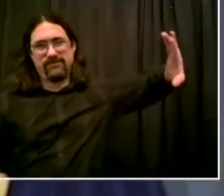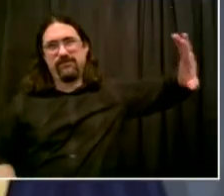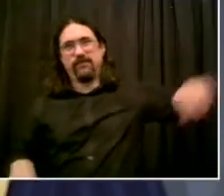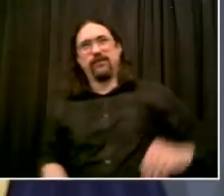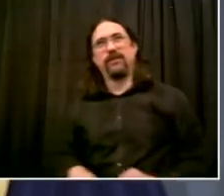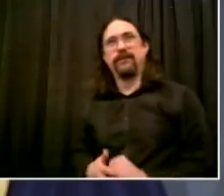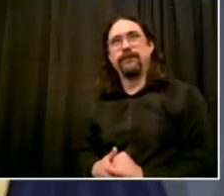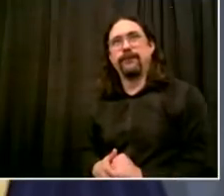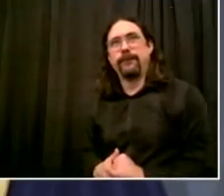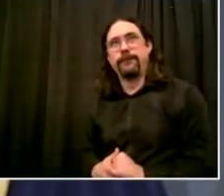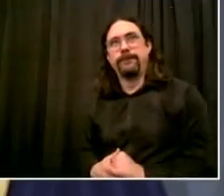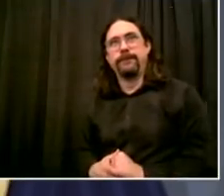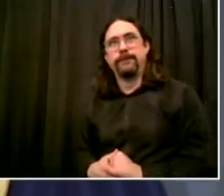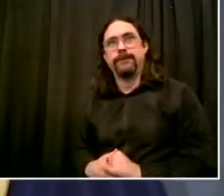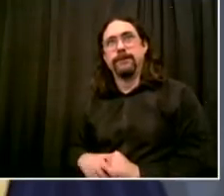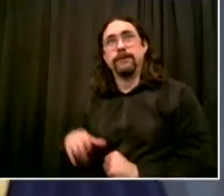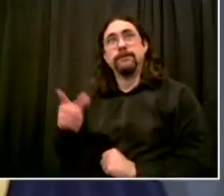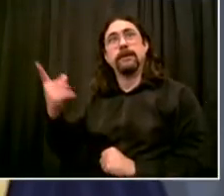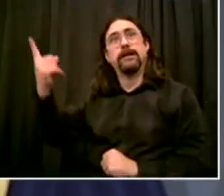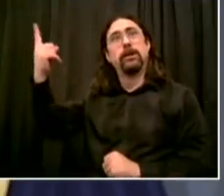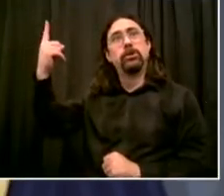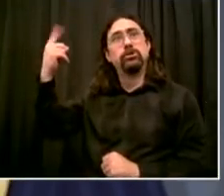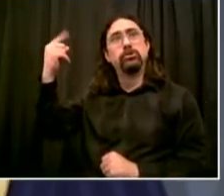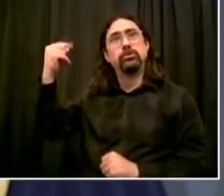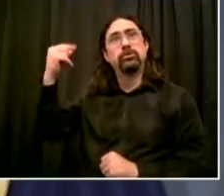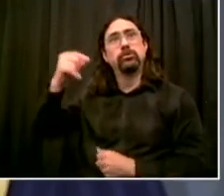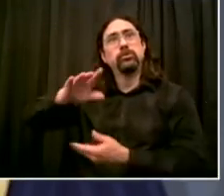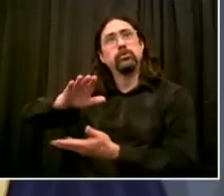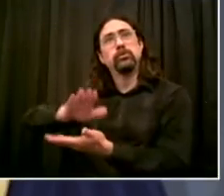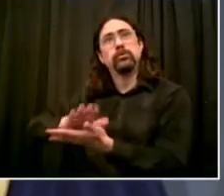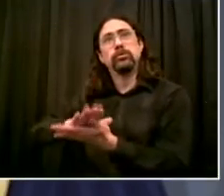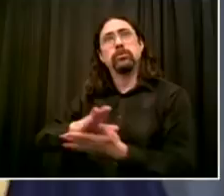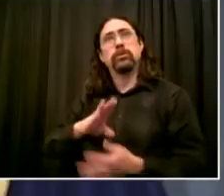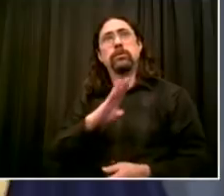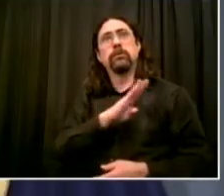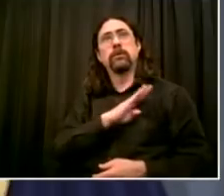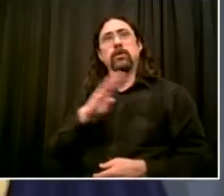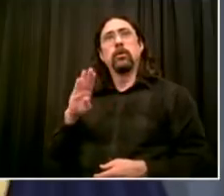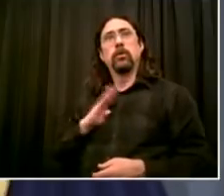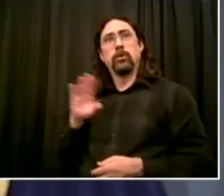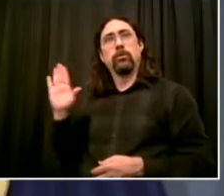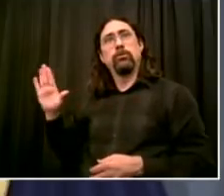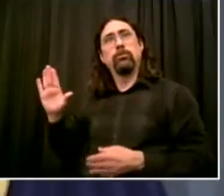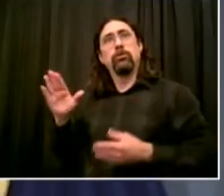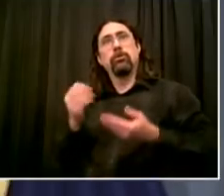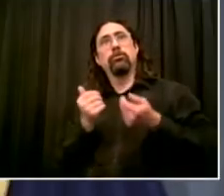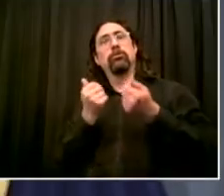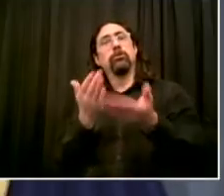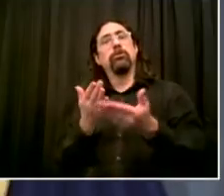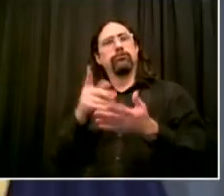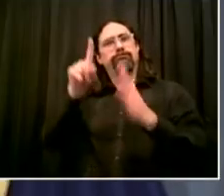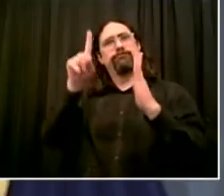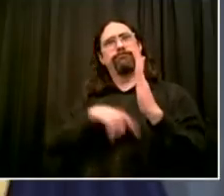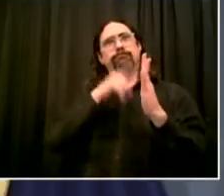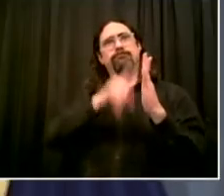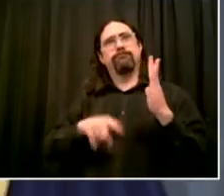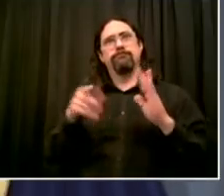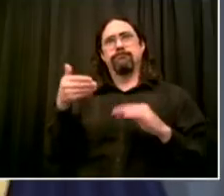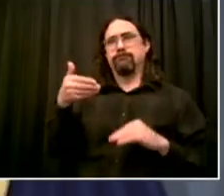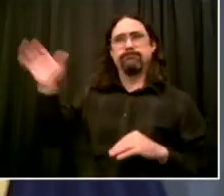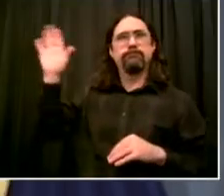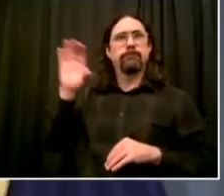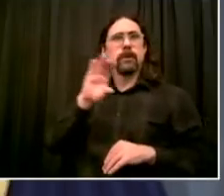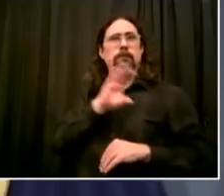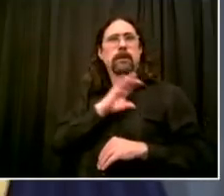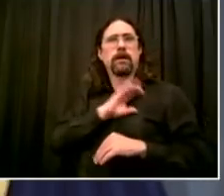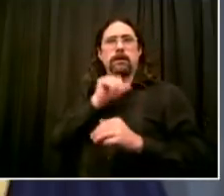to even study moving school safety from NYPD to DOE control. And so I'm wondering why you think the police department should